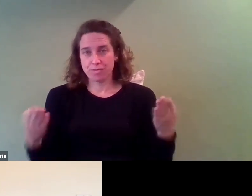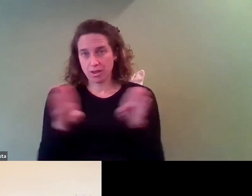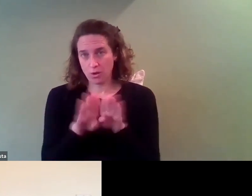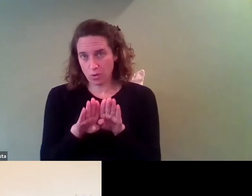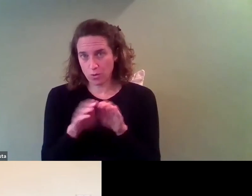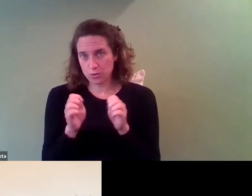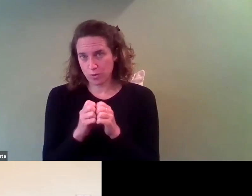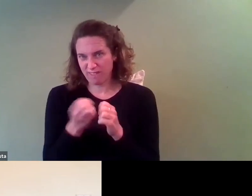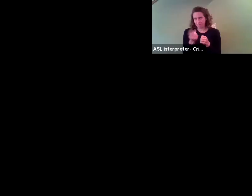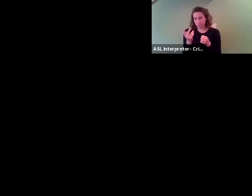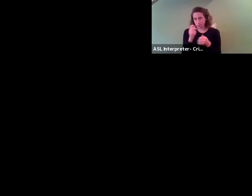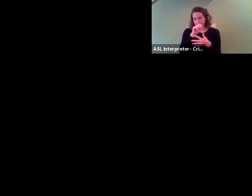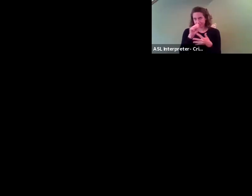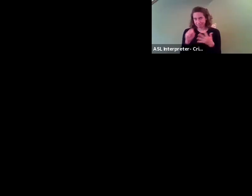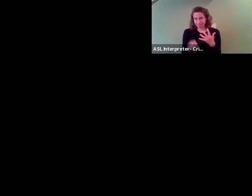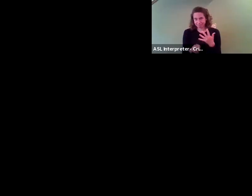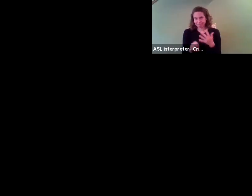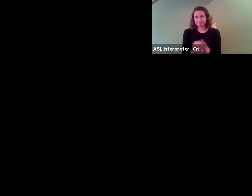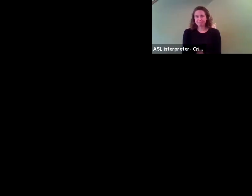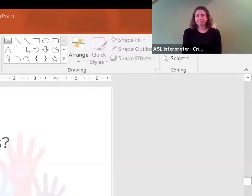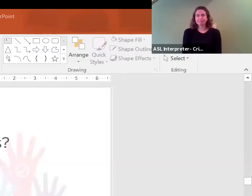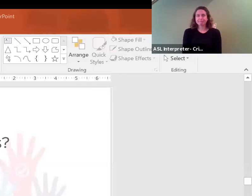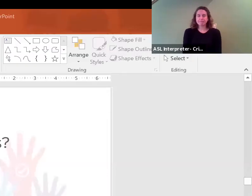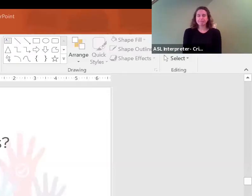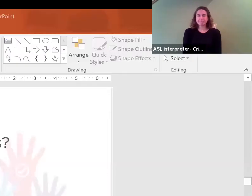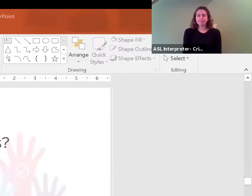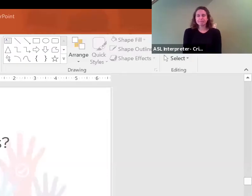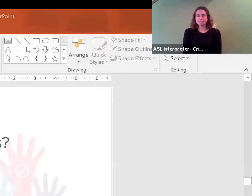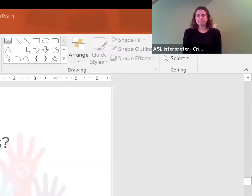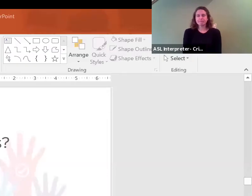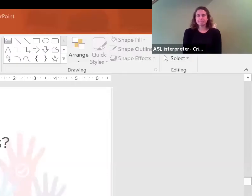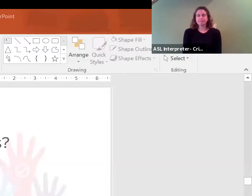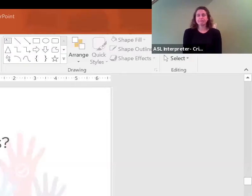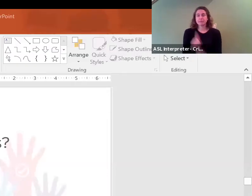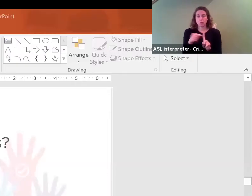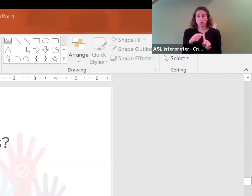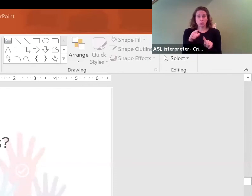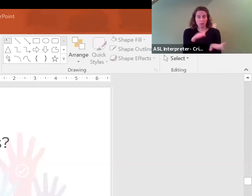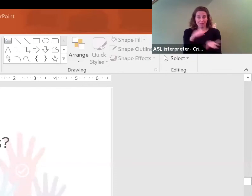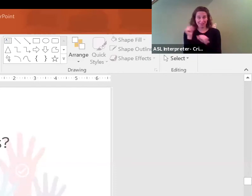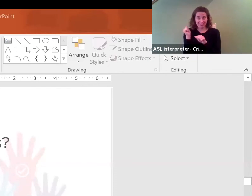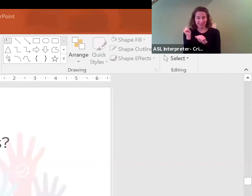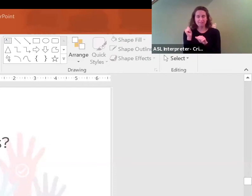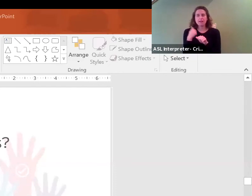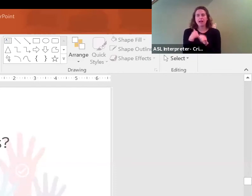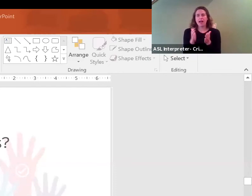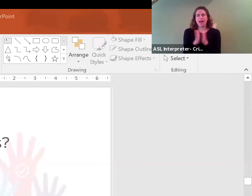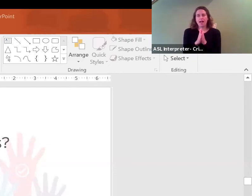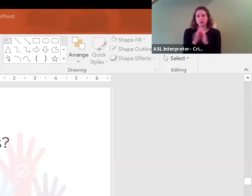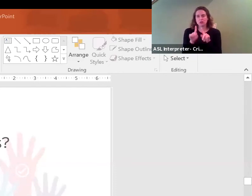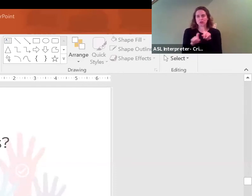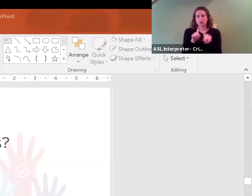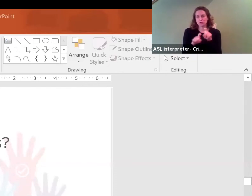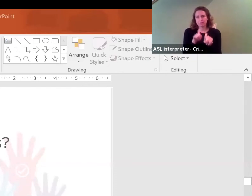things to share with the audience. Once you actually leave this session, you'll be asked to complete a survey,